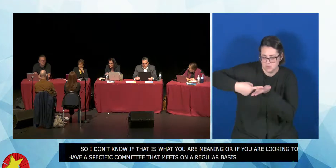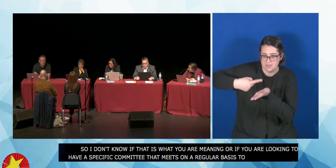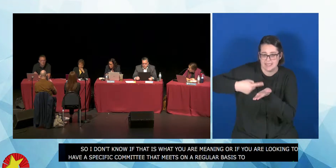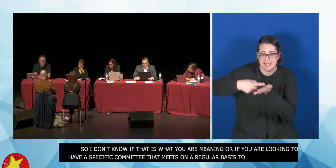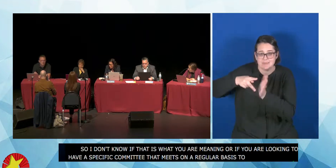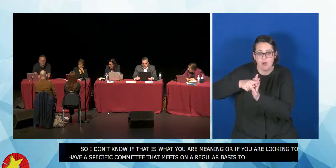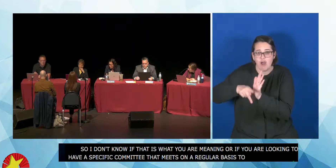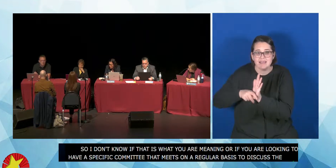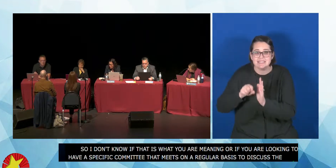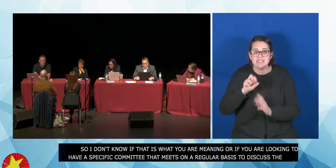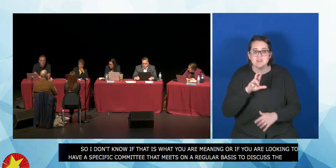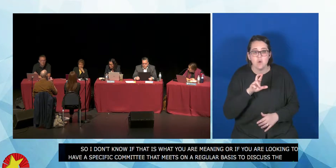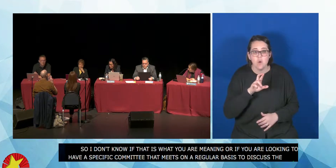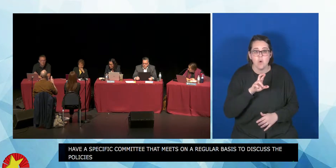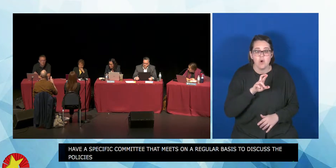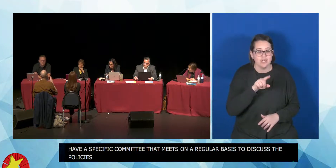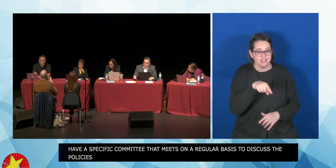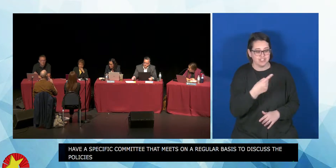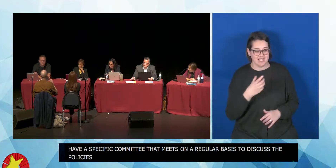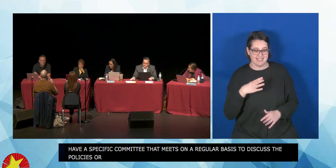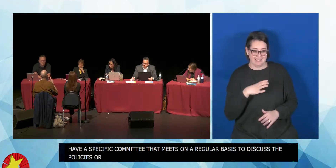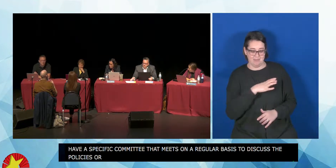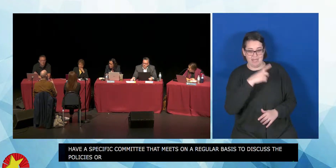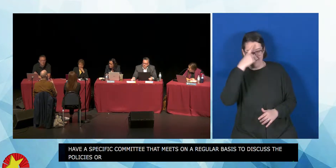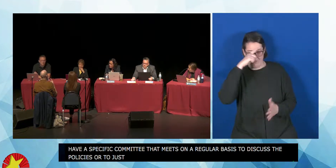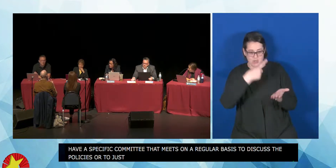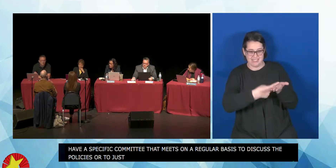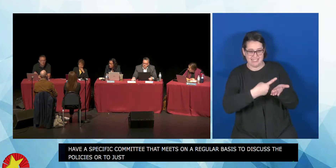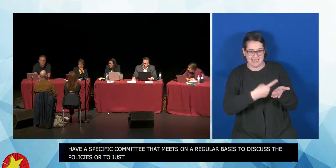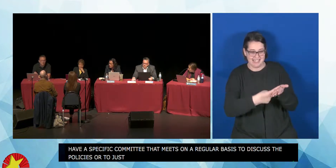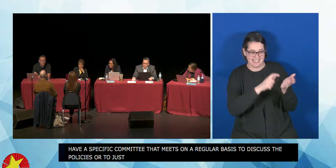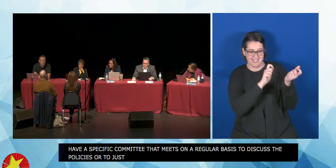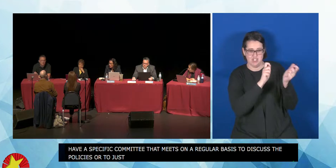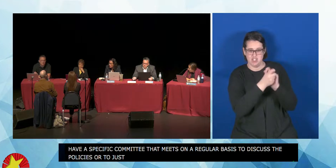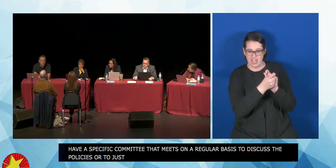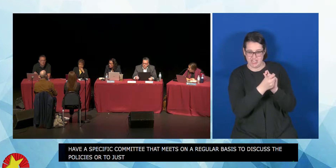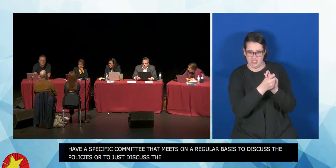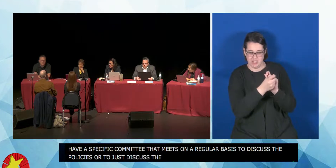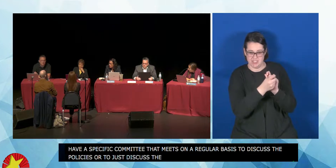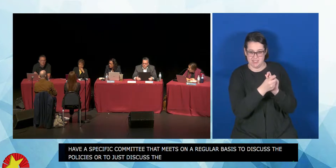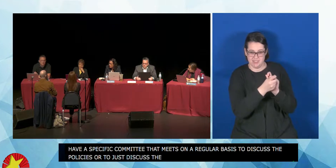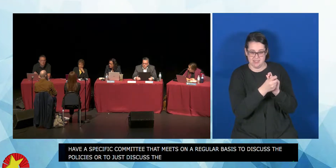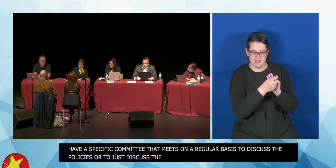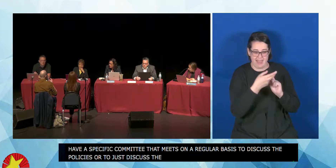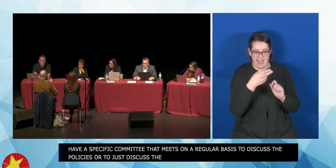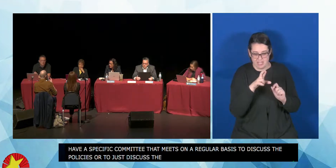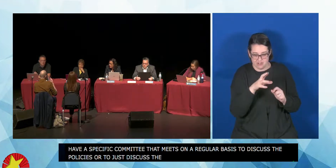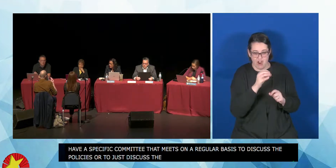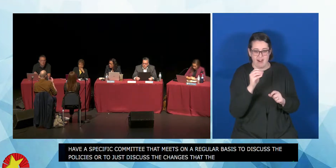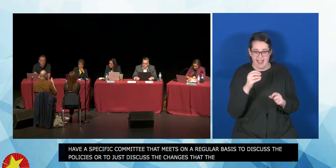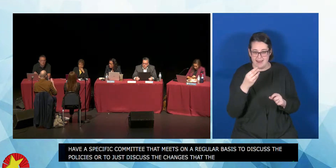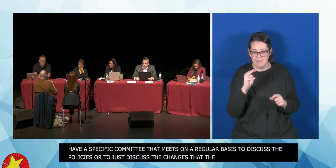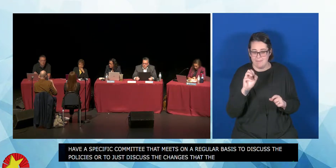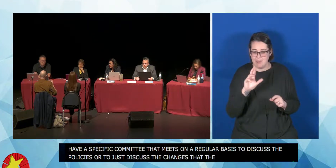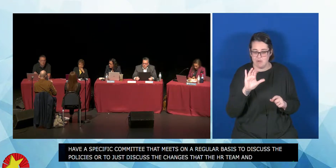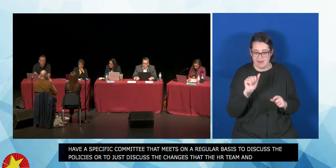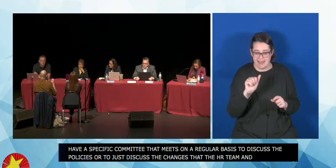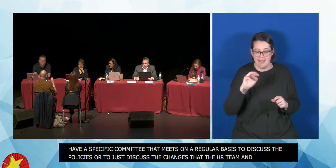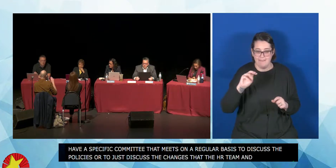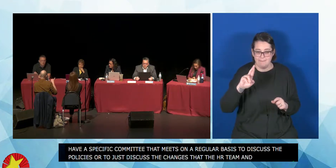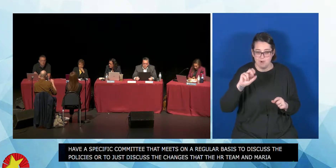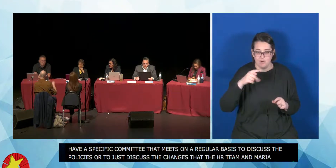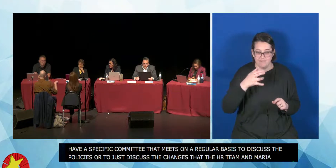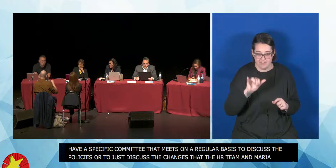to just discuss the changes that the HR team and Maria Murphy are making to